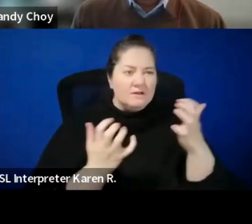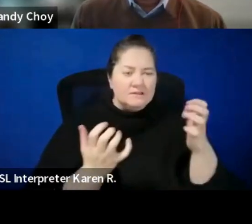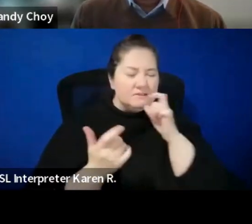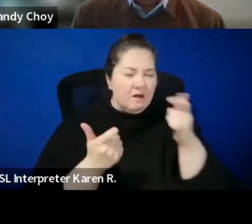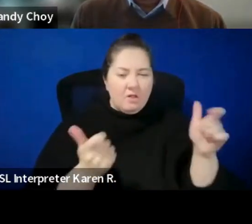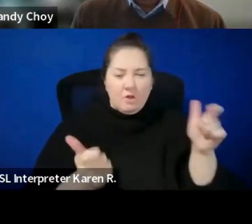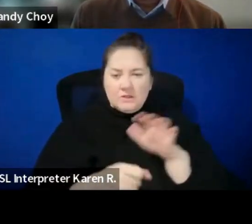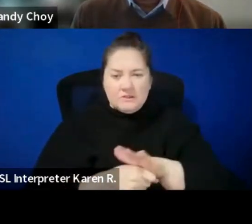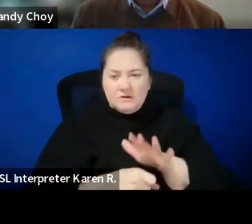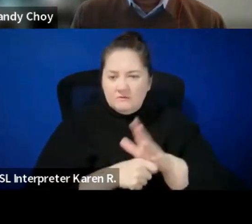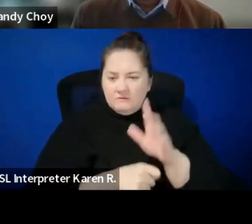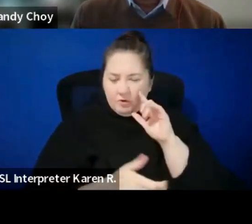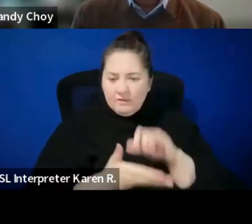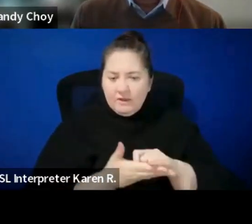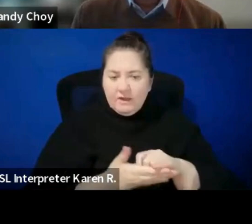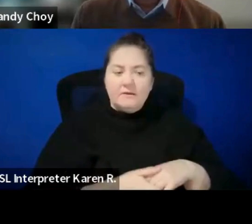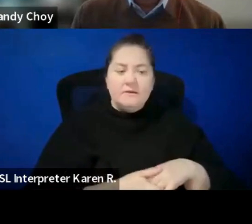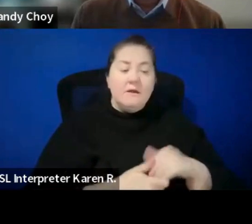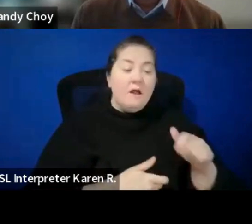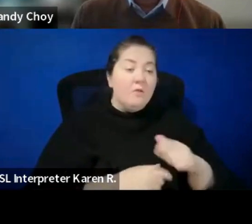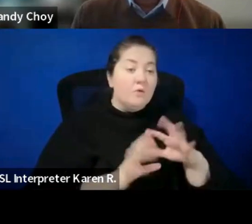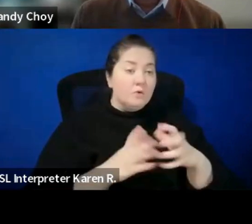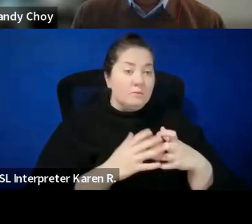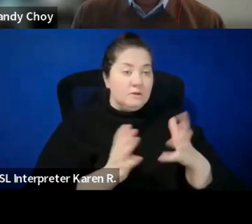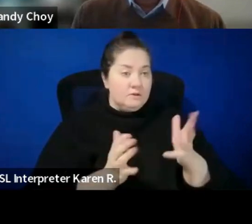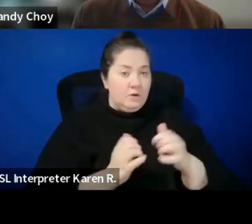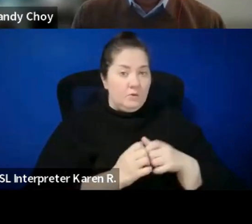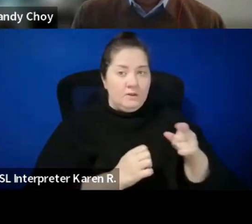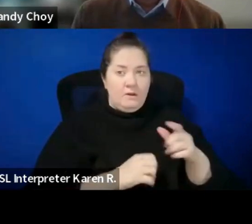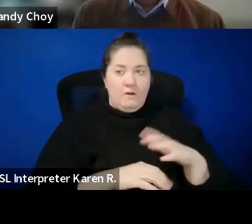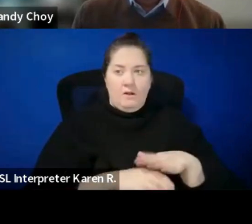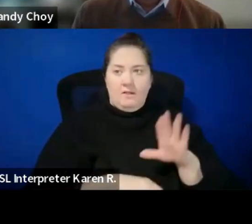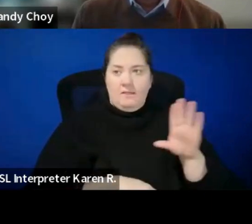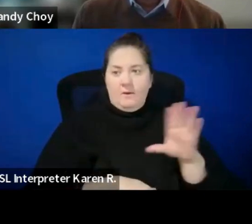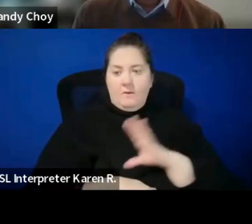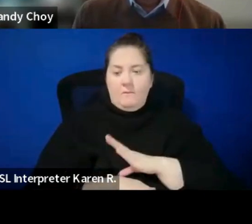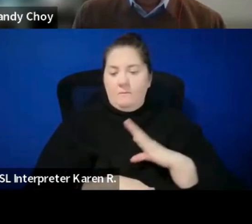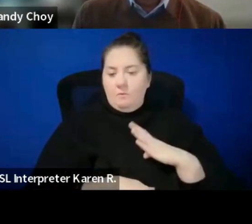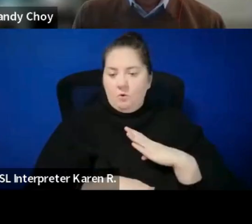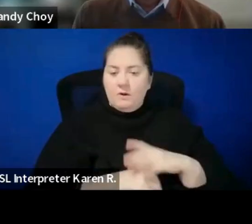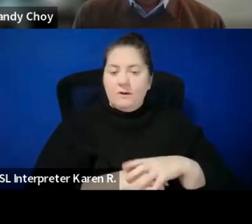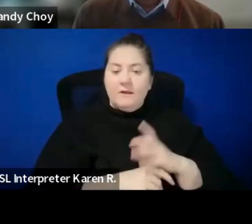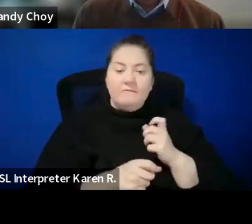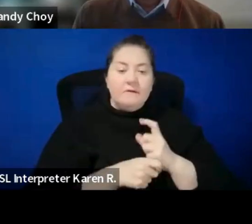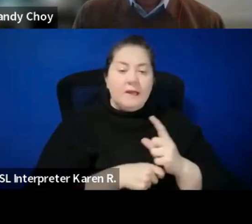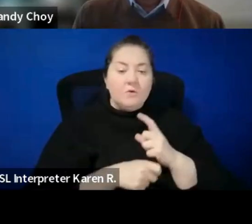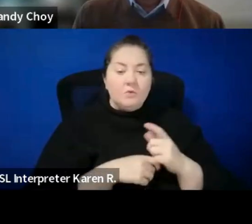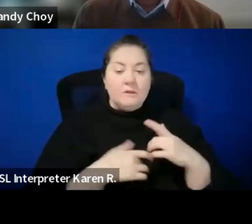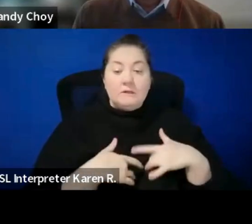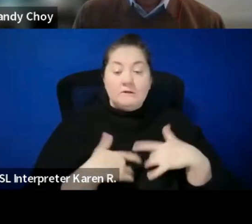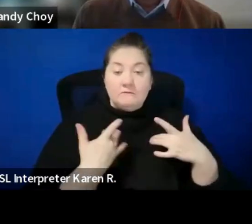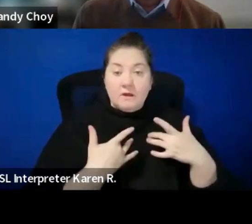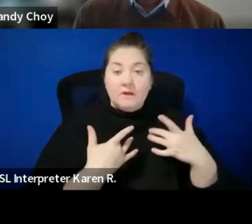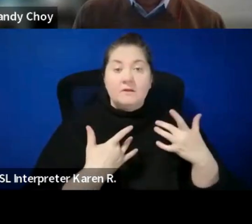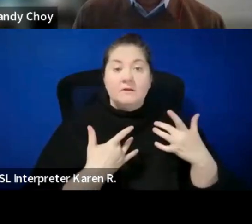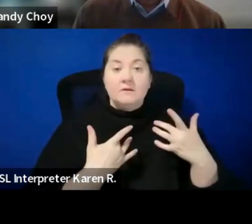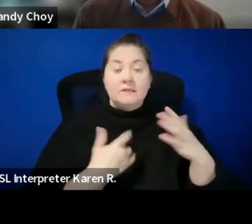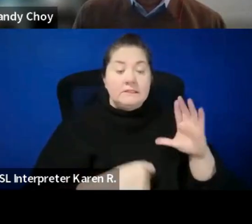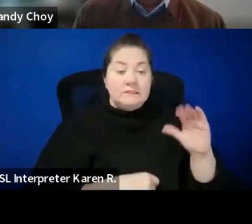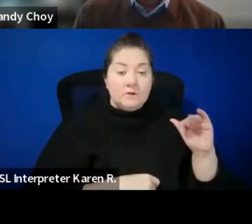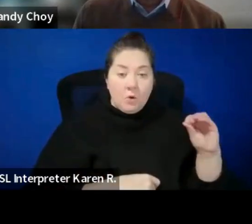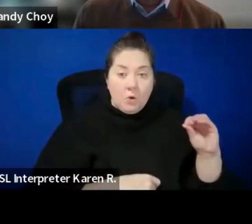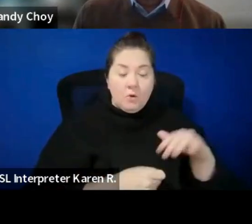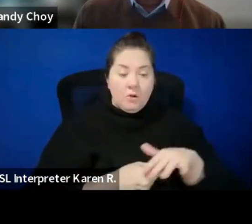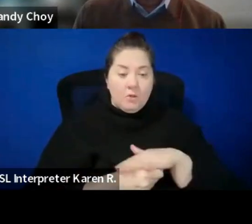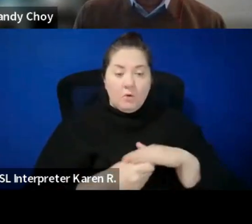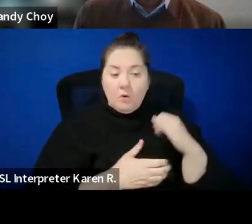that. I was also talking with another group this week. I serve on their board, and they have an annual event each year where the CEOs of local